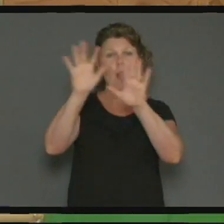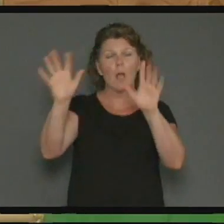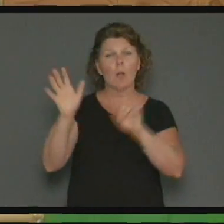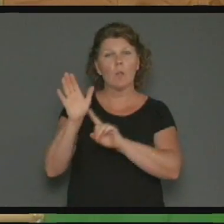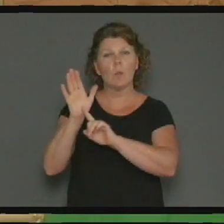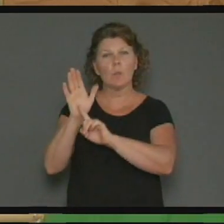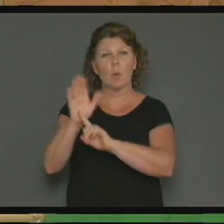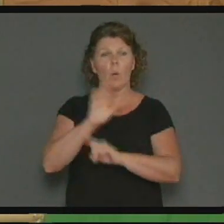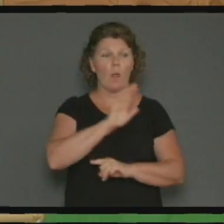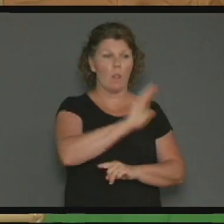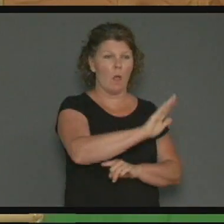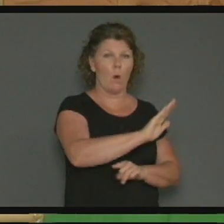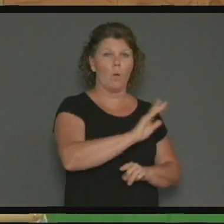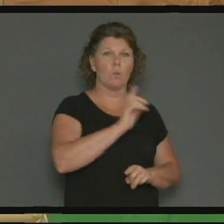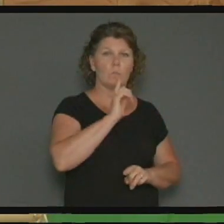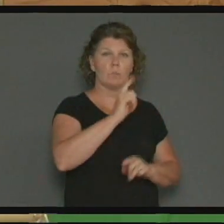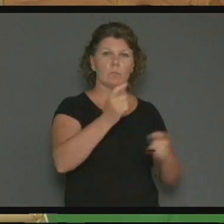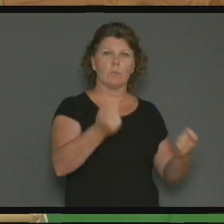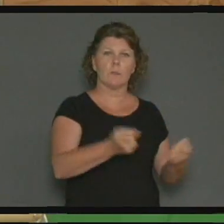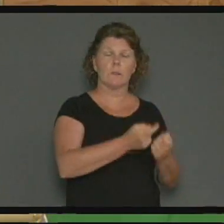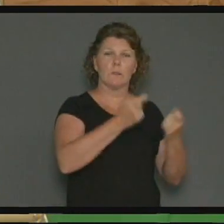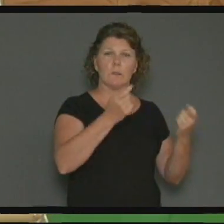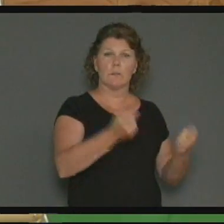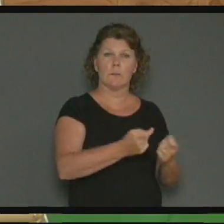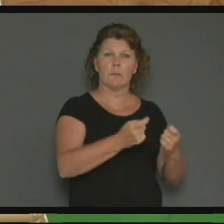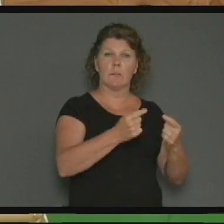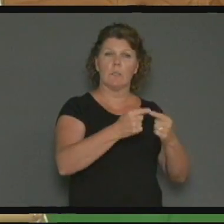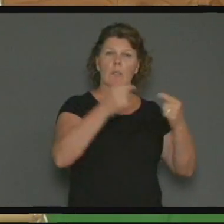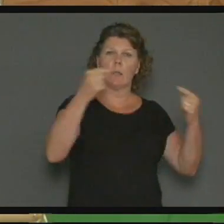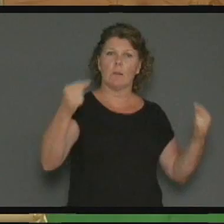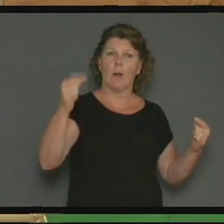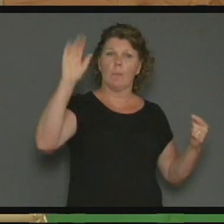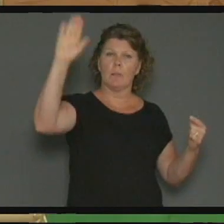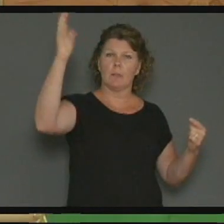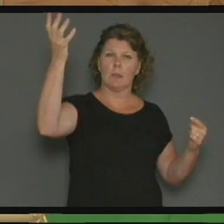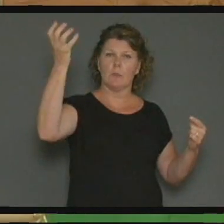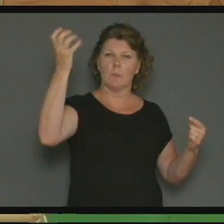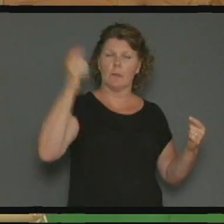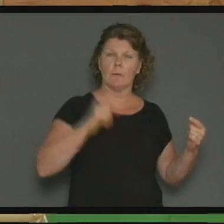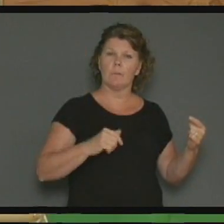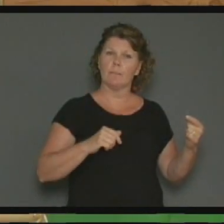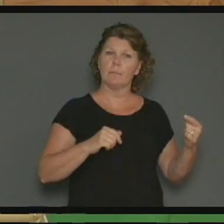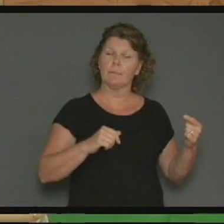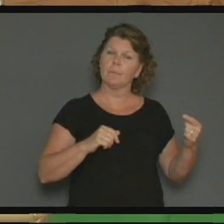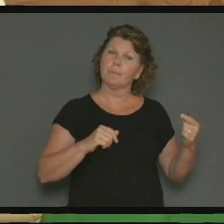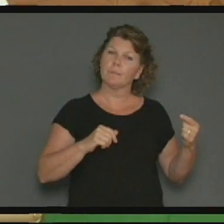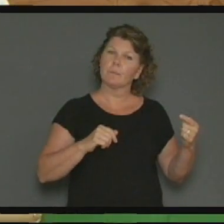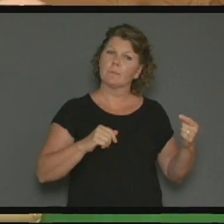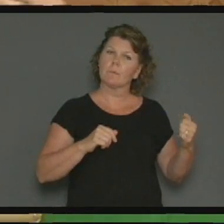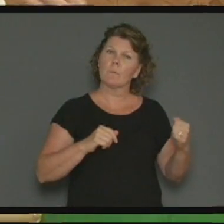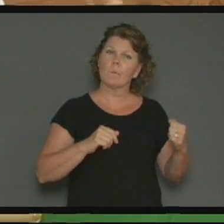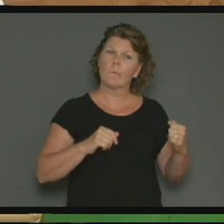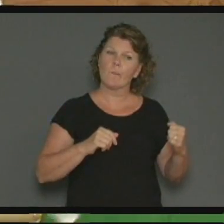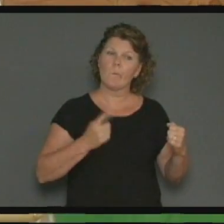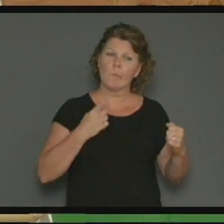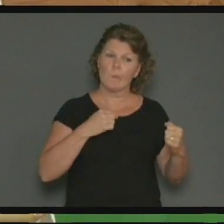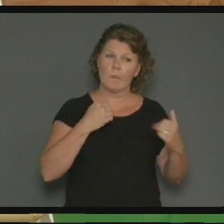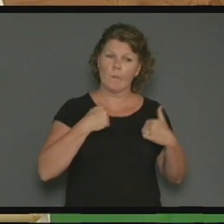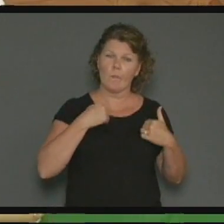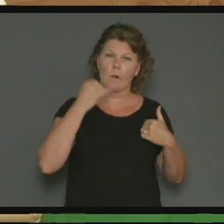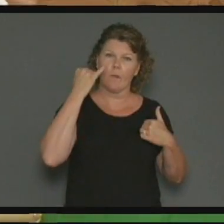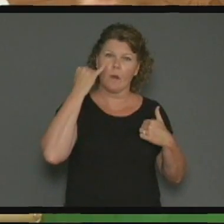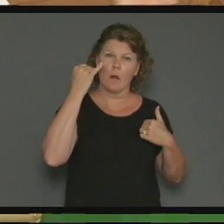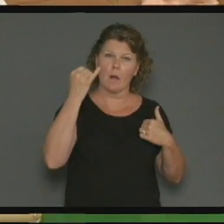such lifestyles are sinful and contrary to God's design. We've somehow gotten the idea